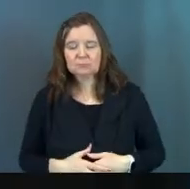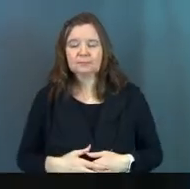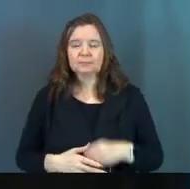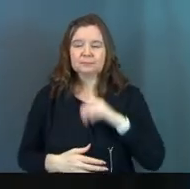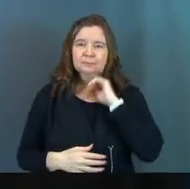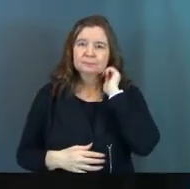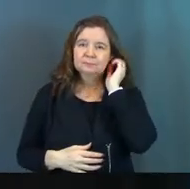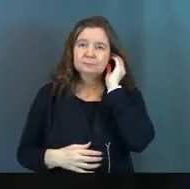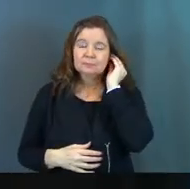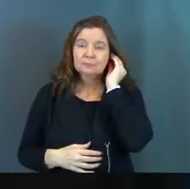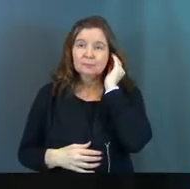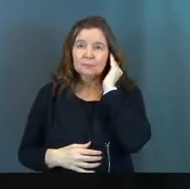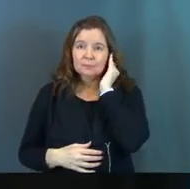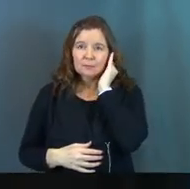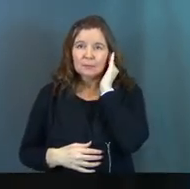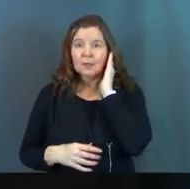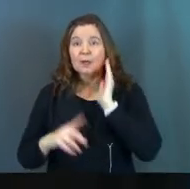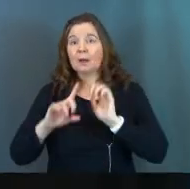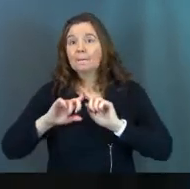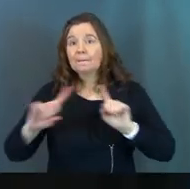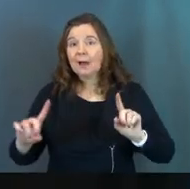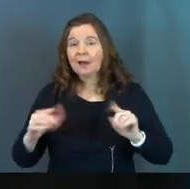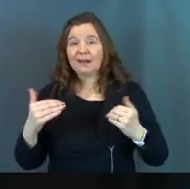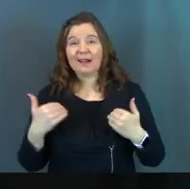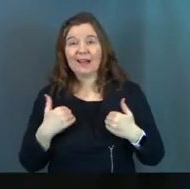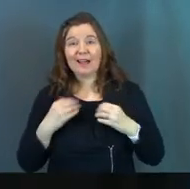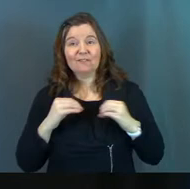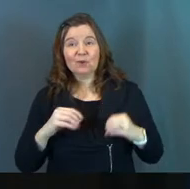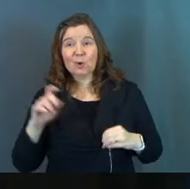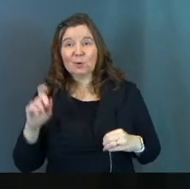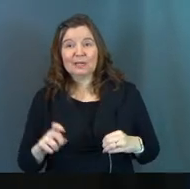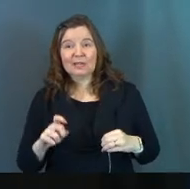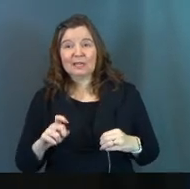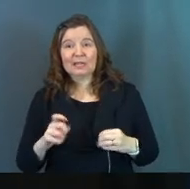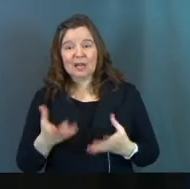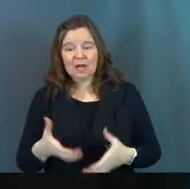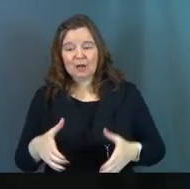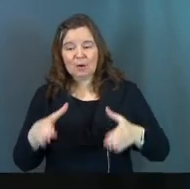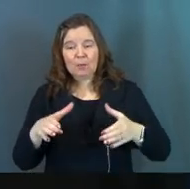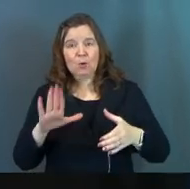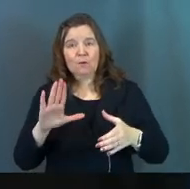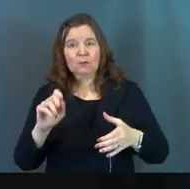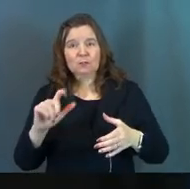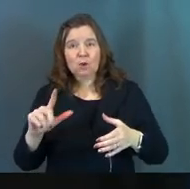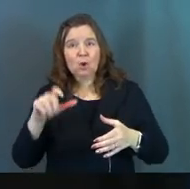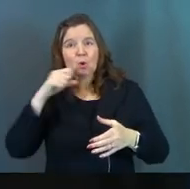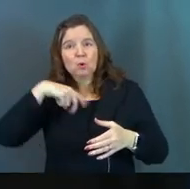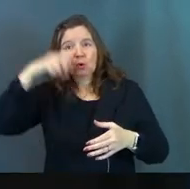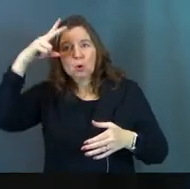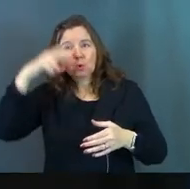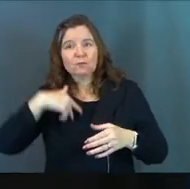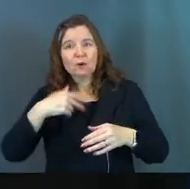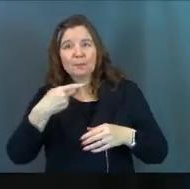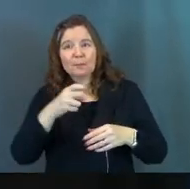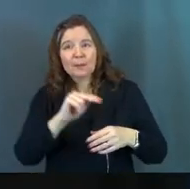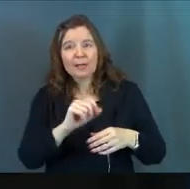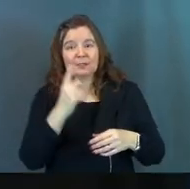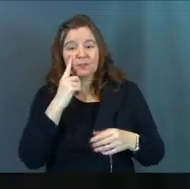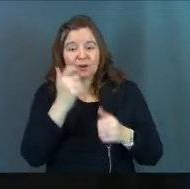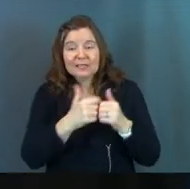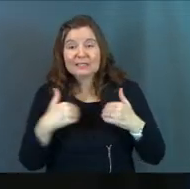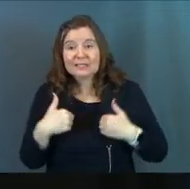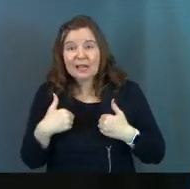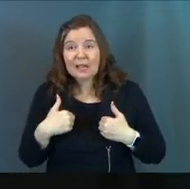church. But he says in verse 9, I have no need of a bull from your stall or goats from your pens, for